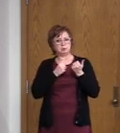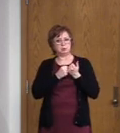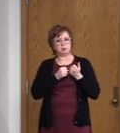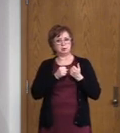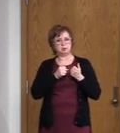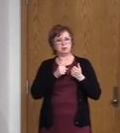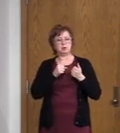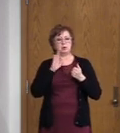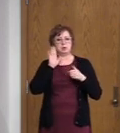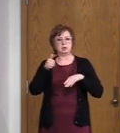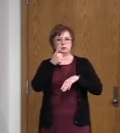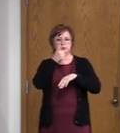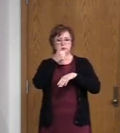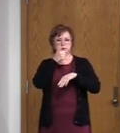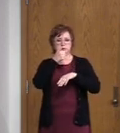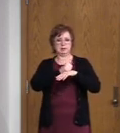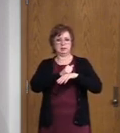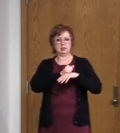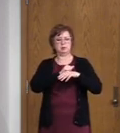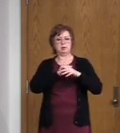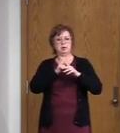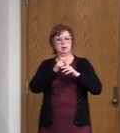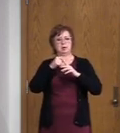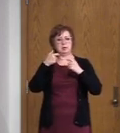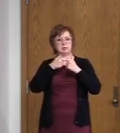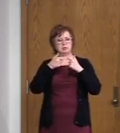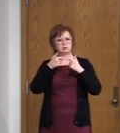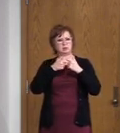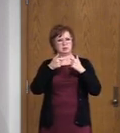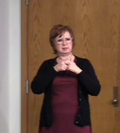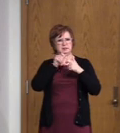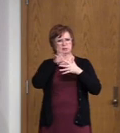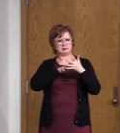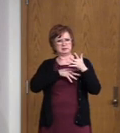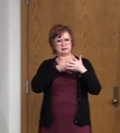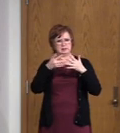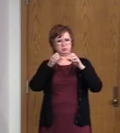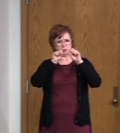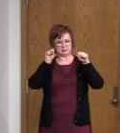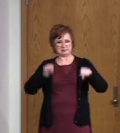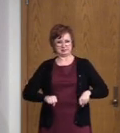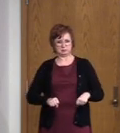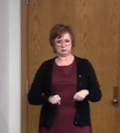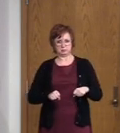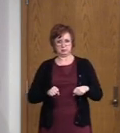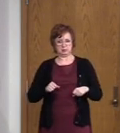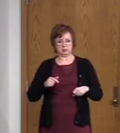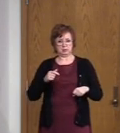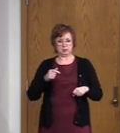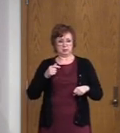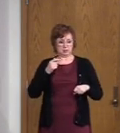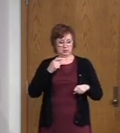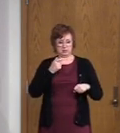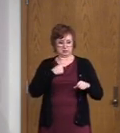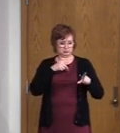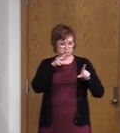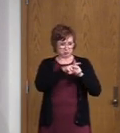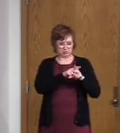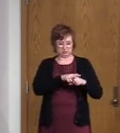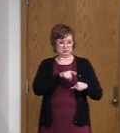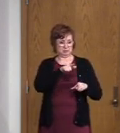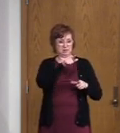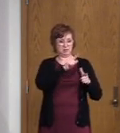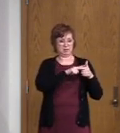electronic scheduling system that will allow patients to book online and see what clinic appointments are available over the next,